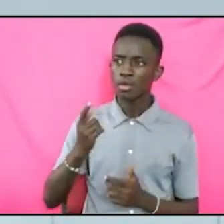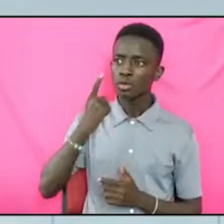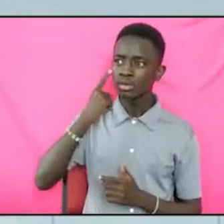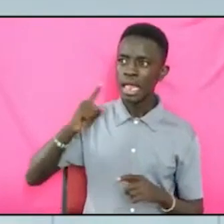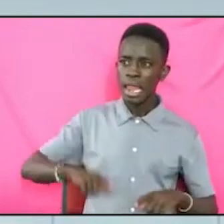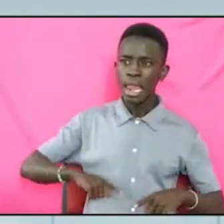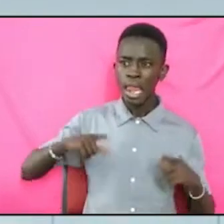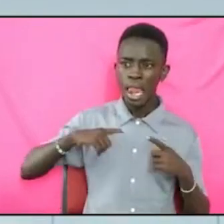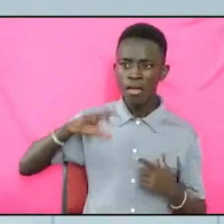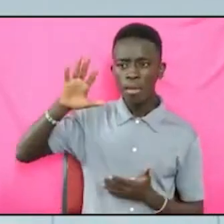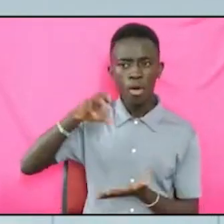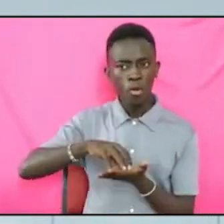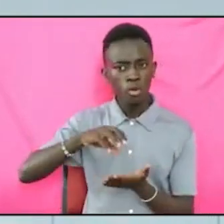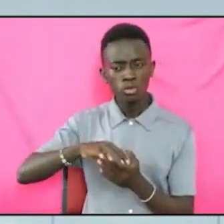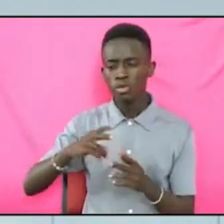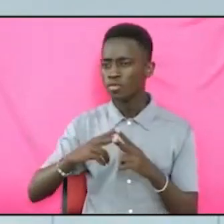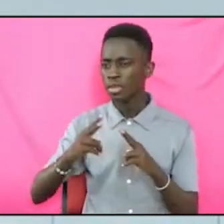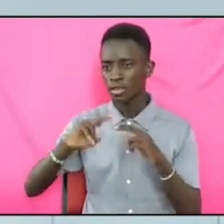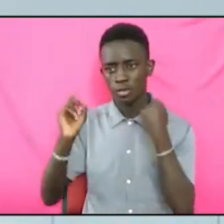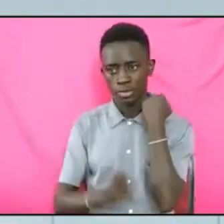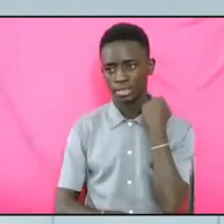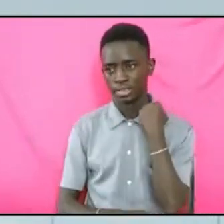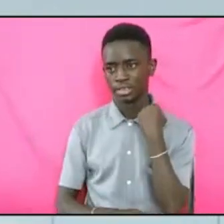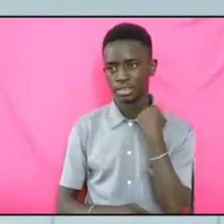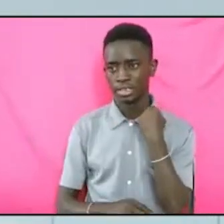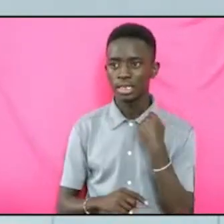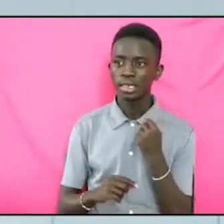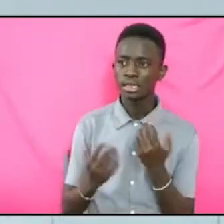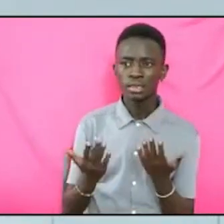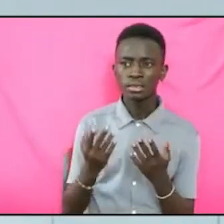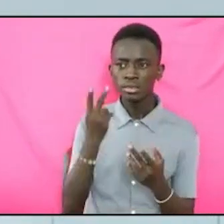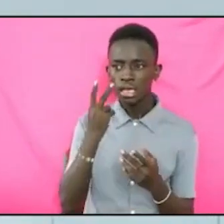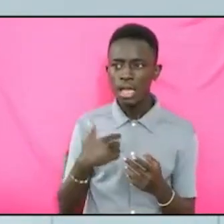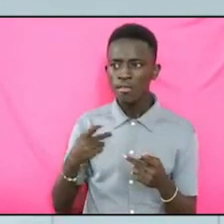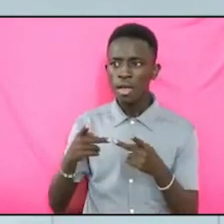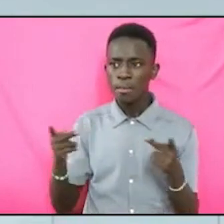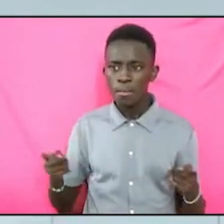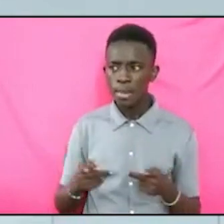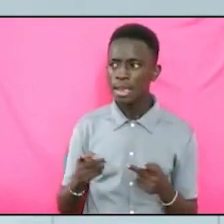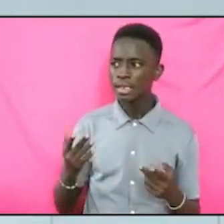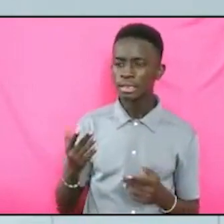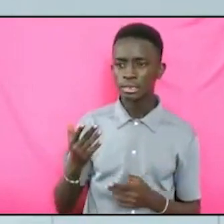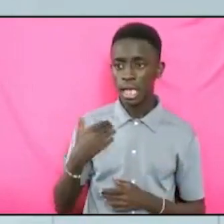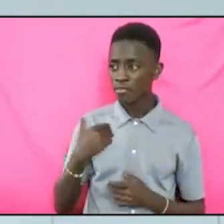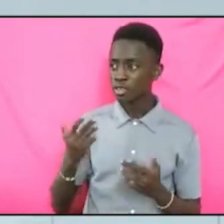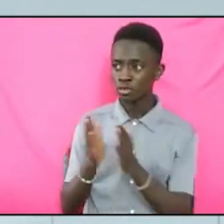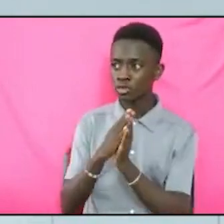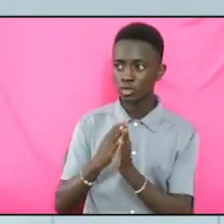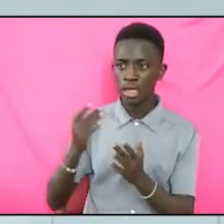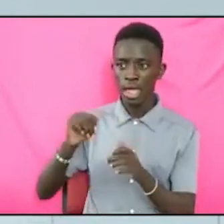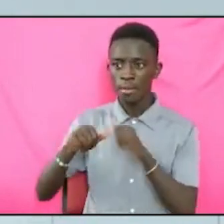conditions as they wait to be transported. You need to go to South Coast to a place called Chimoni and see and hear the story. Very